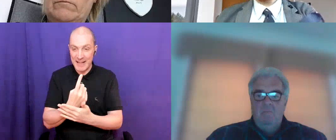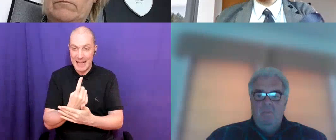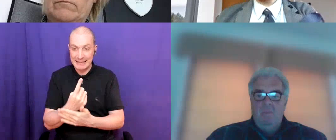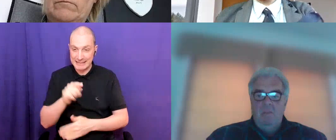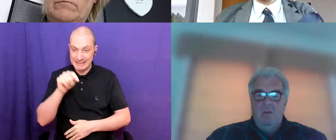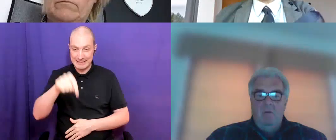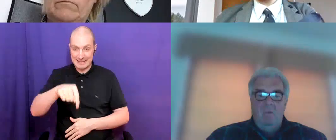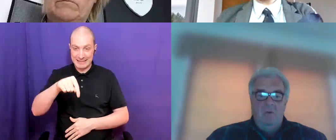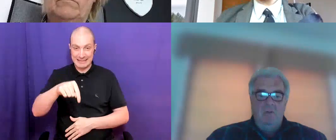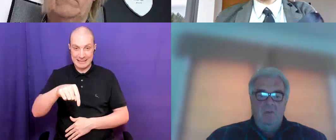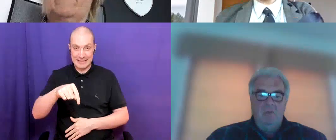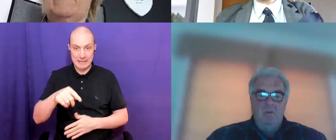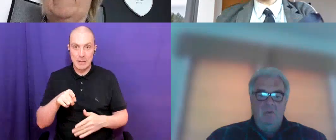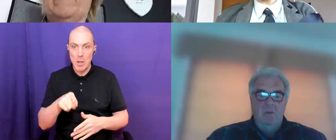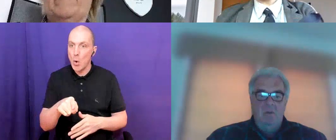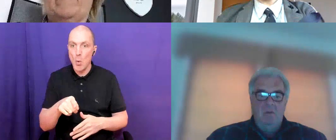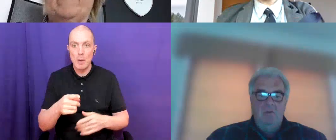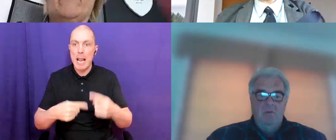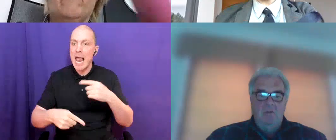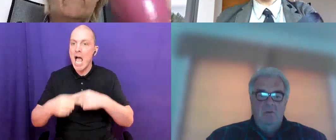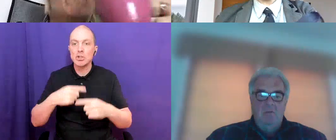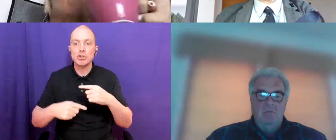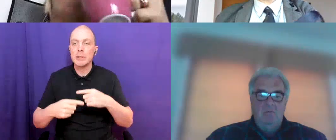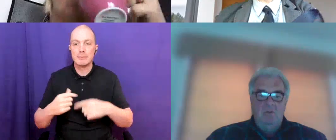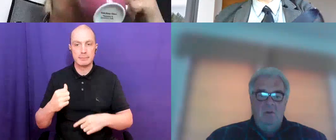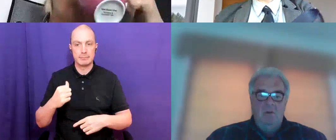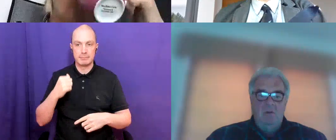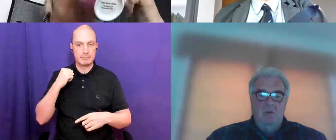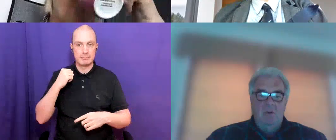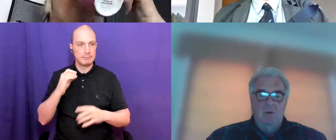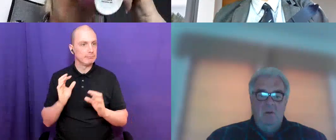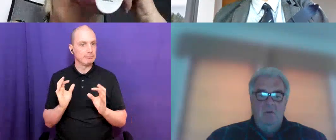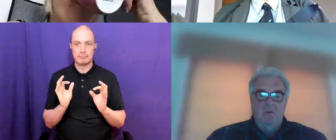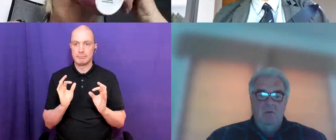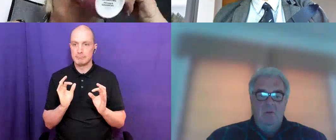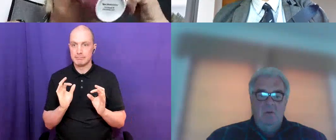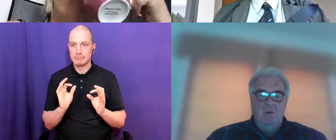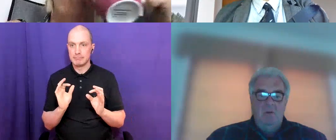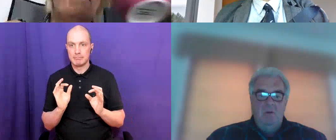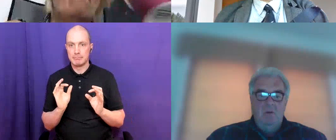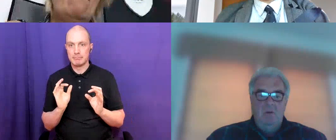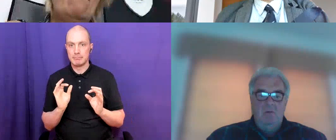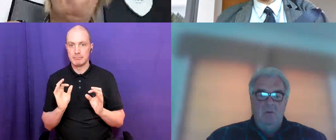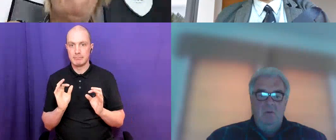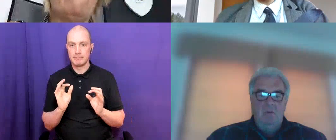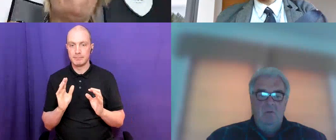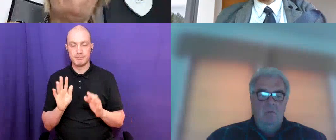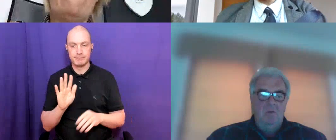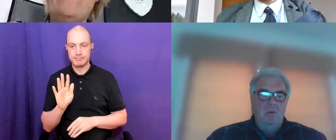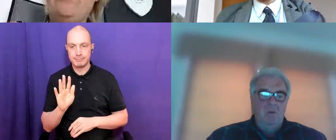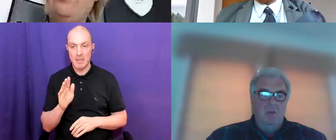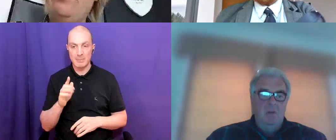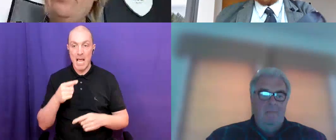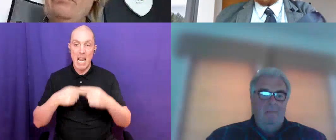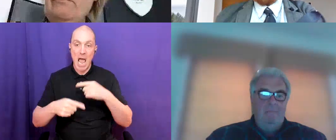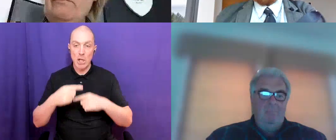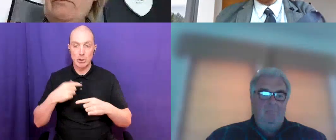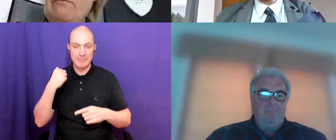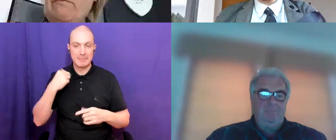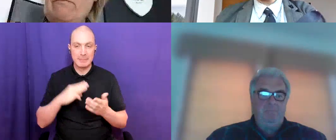the event last year, at the tail end of last year, for last year's parliamentary